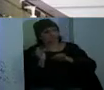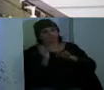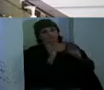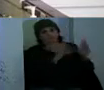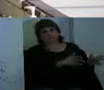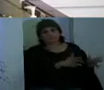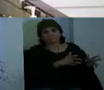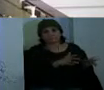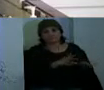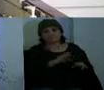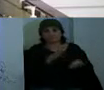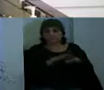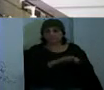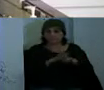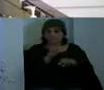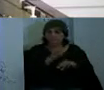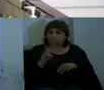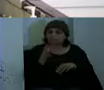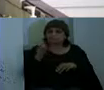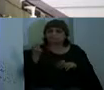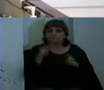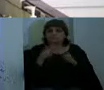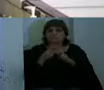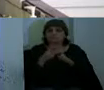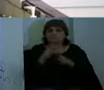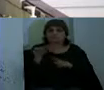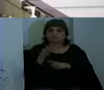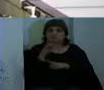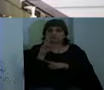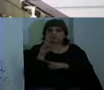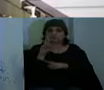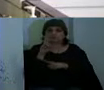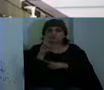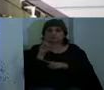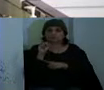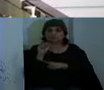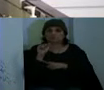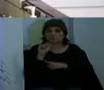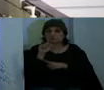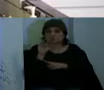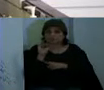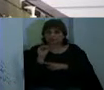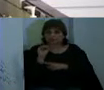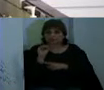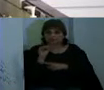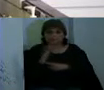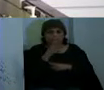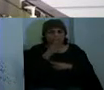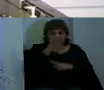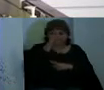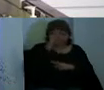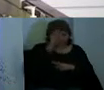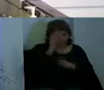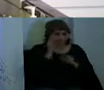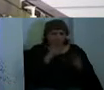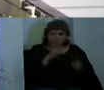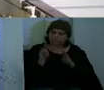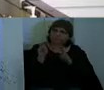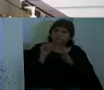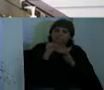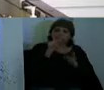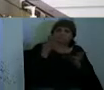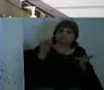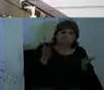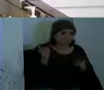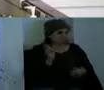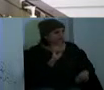a pilgrimage to Jerusalem. And his mom, Paul, looked up and he was not with him.